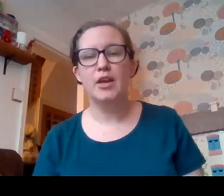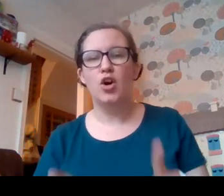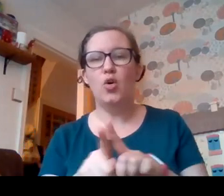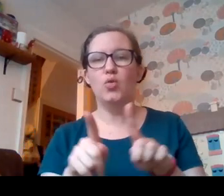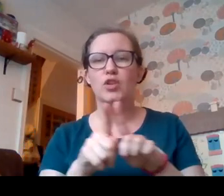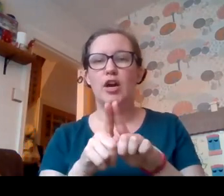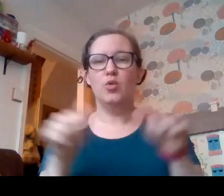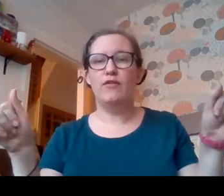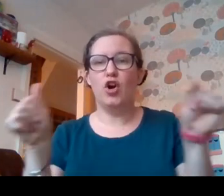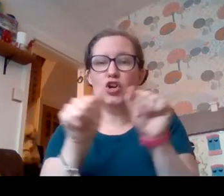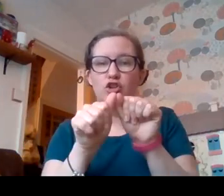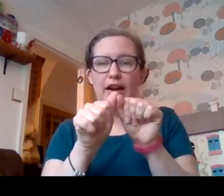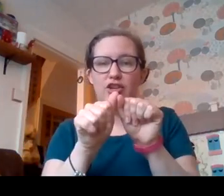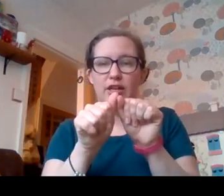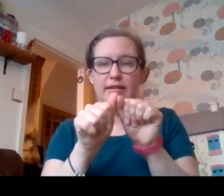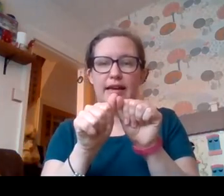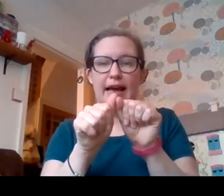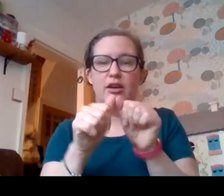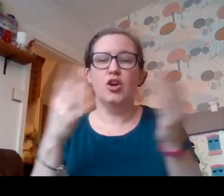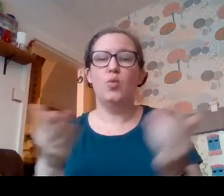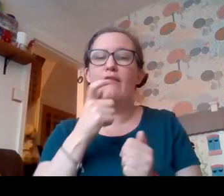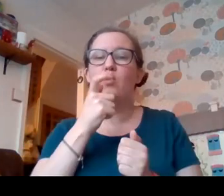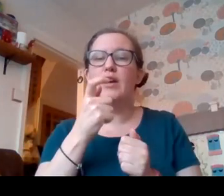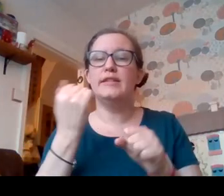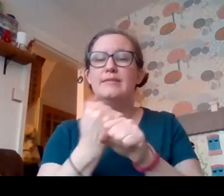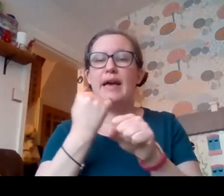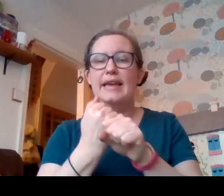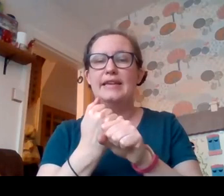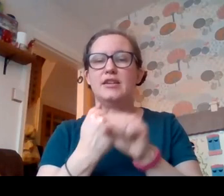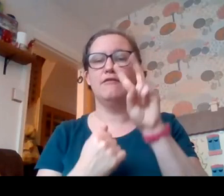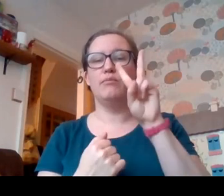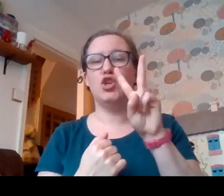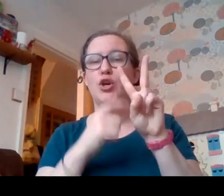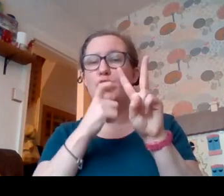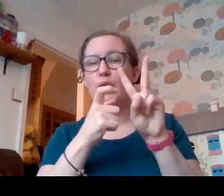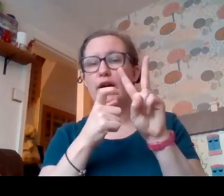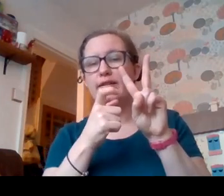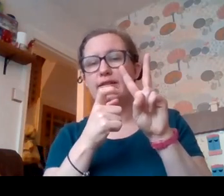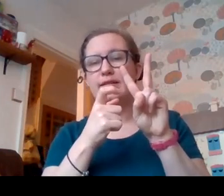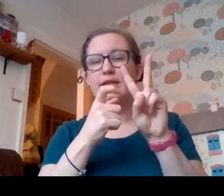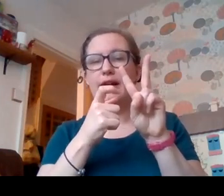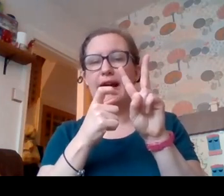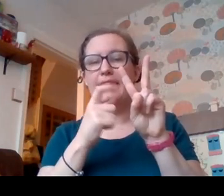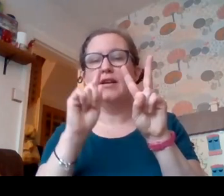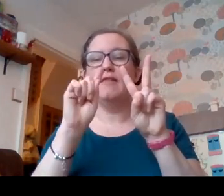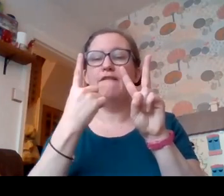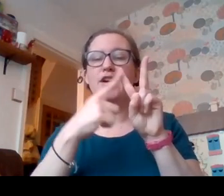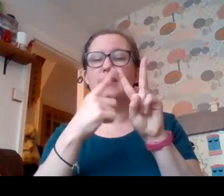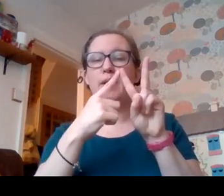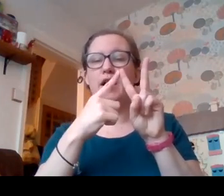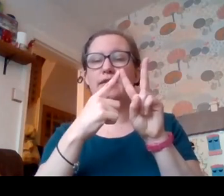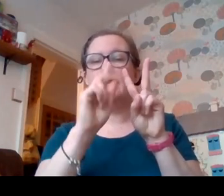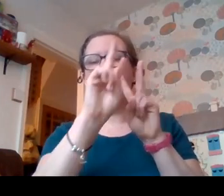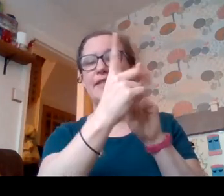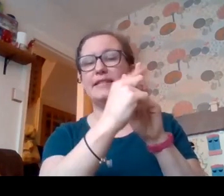okay? Also, we've got contractions, okay, where a word is made from 2 words, okay? The